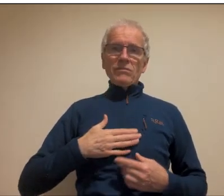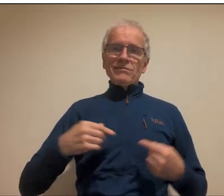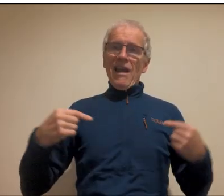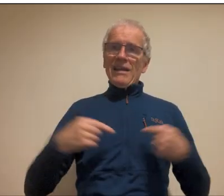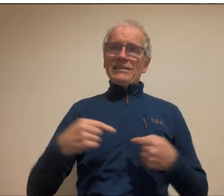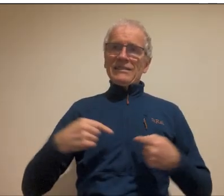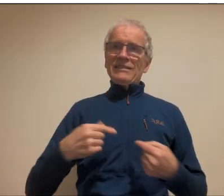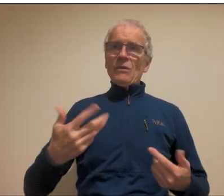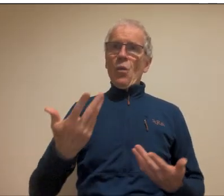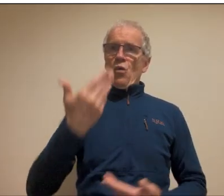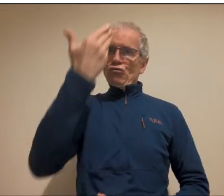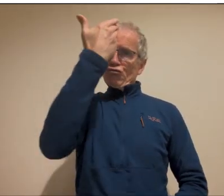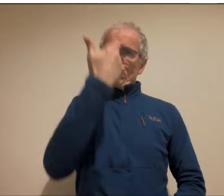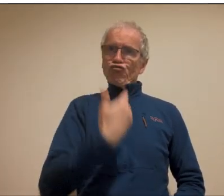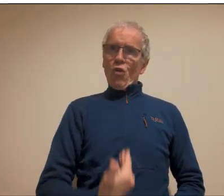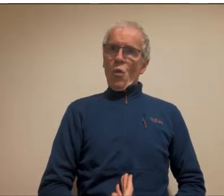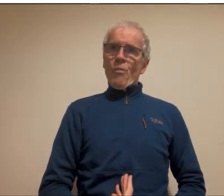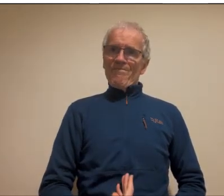stroke.